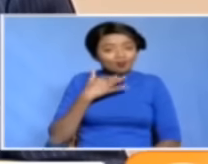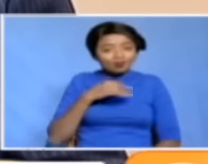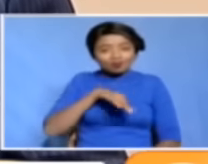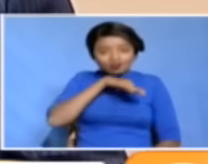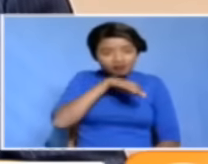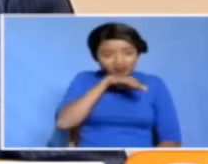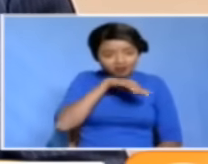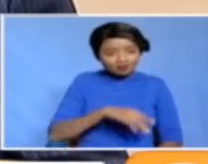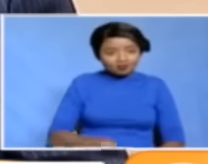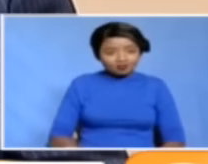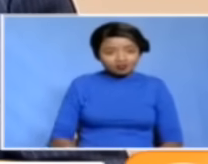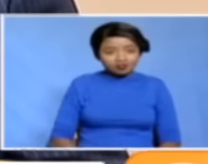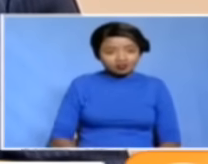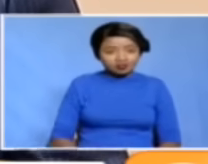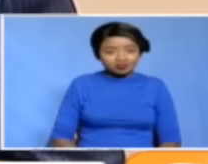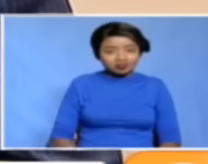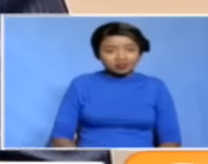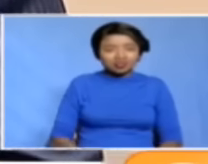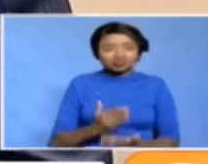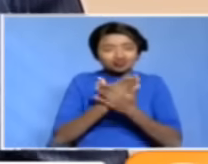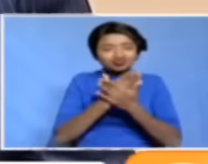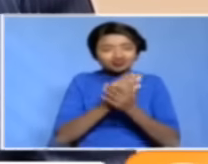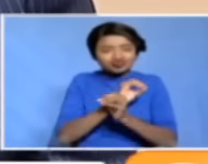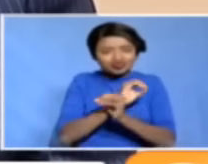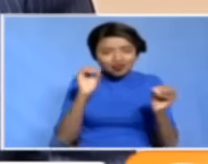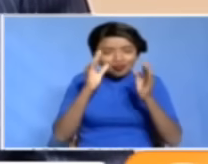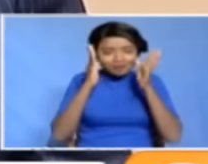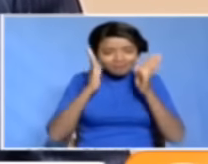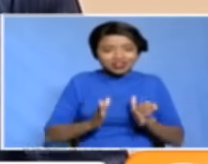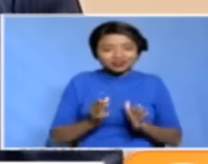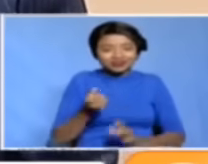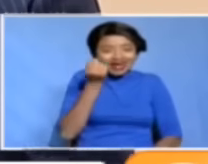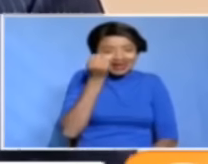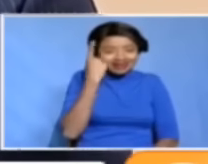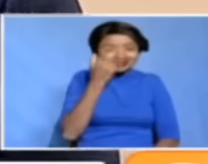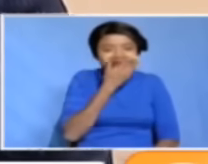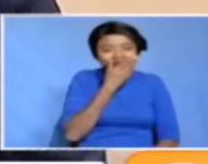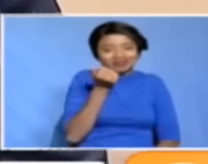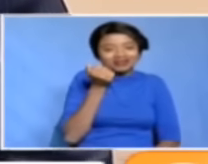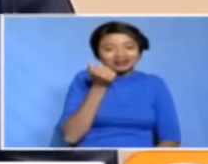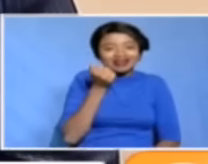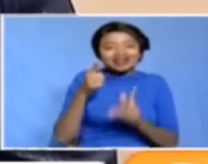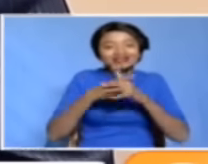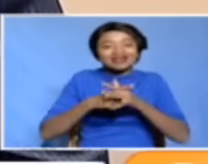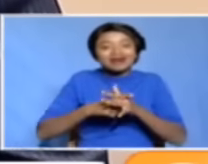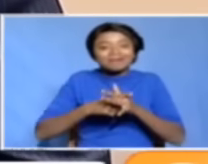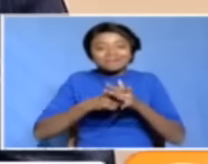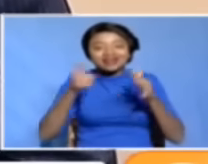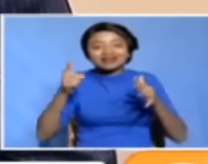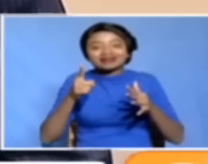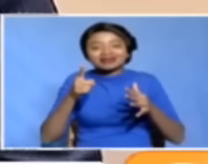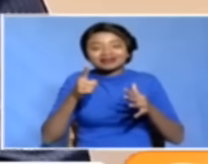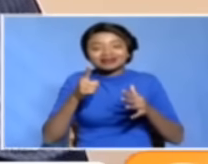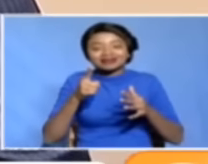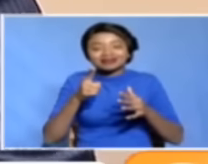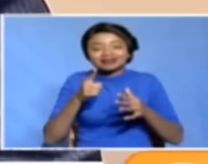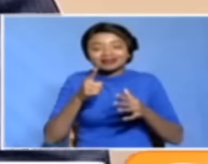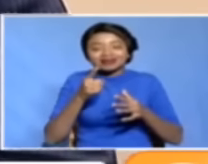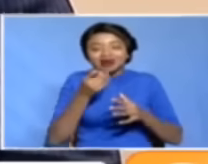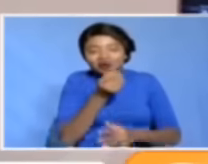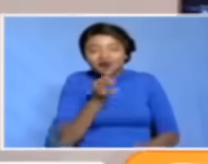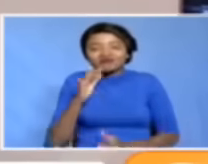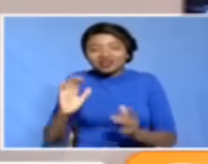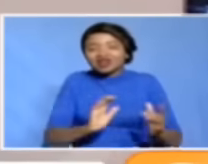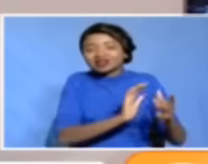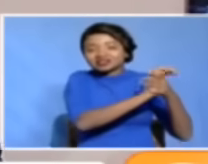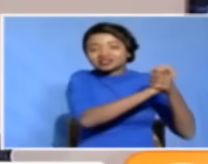So nobody understands better the genesis of the handshake than the president. After that this, is basically what he says.